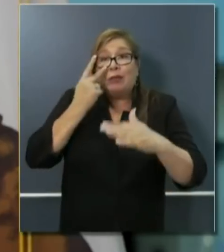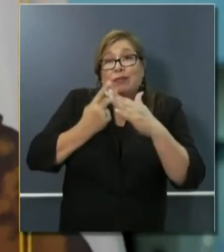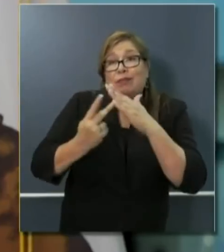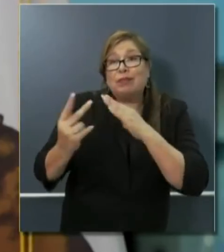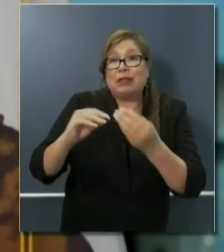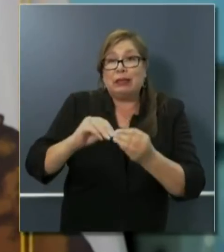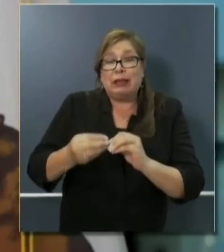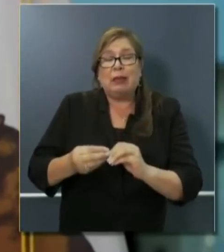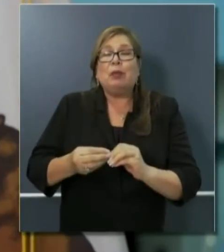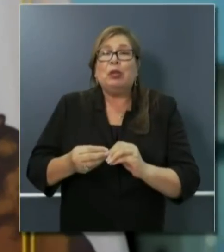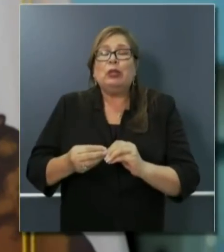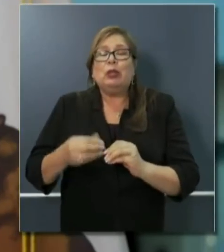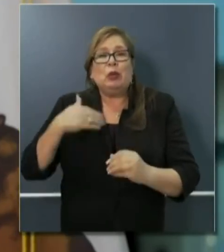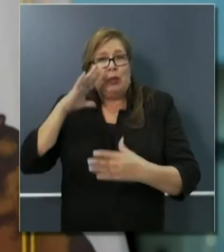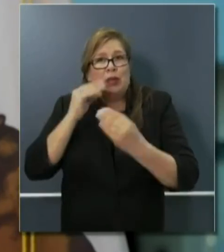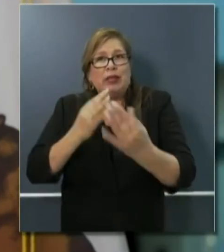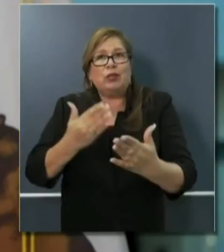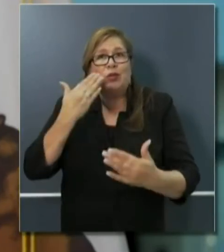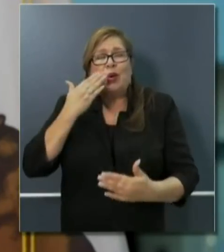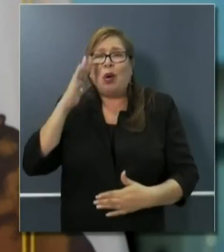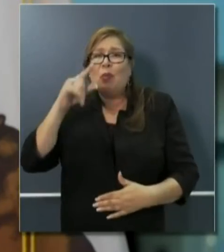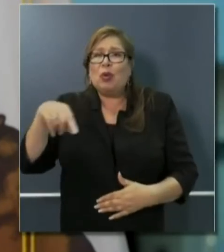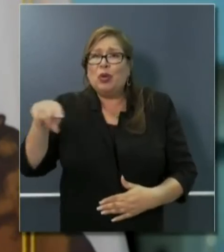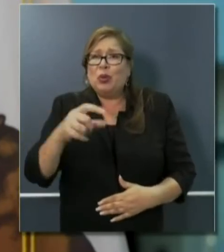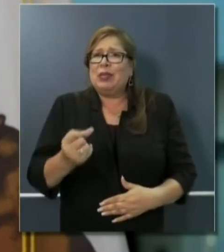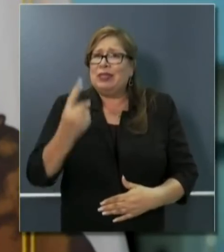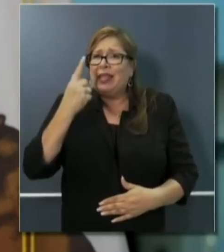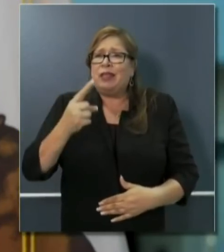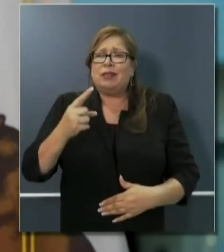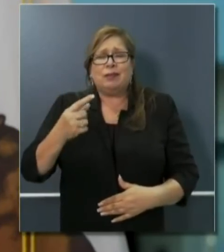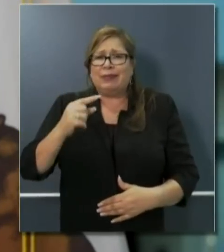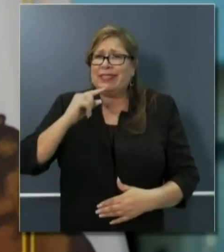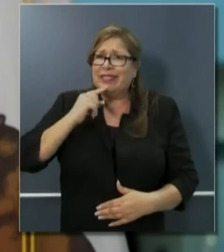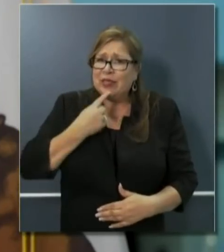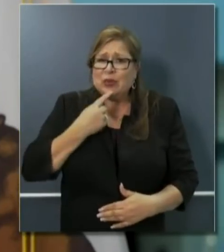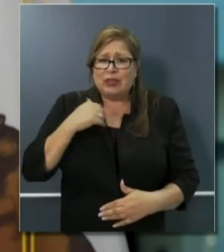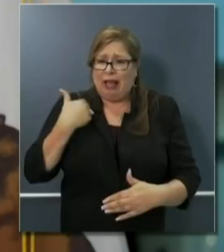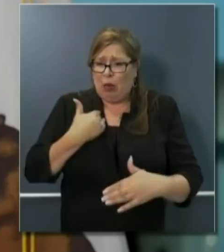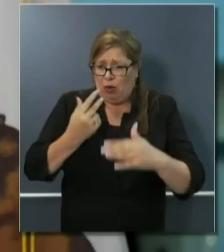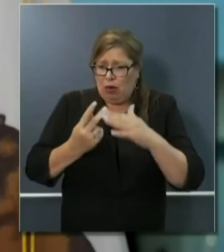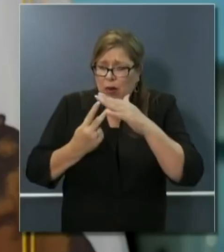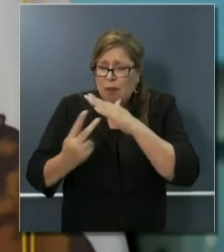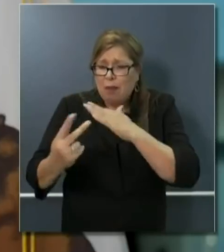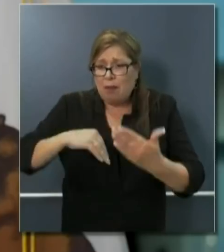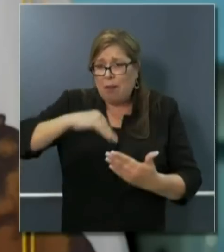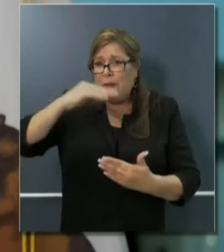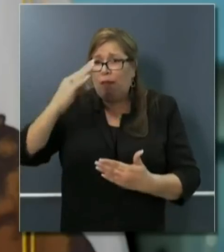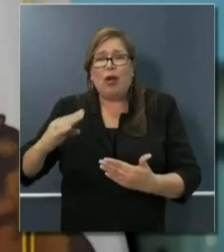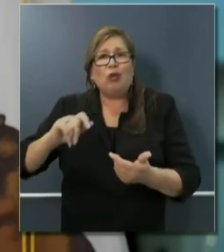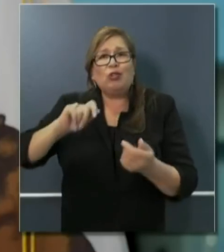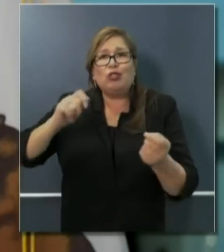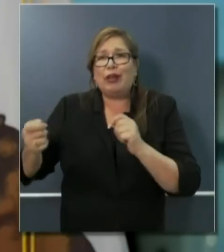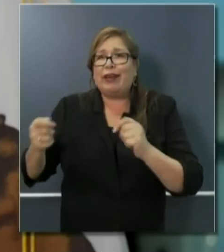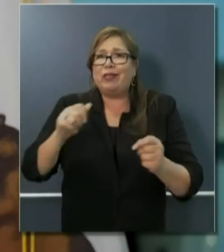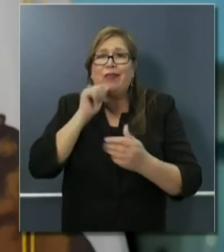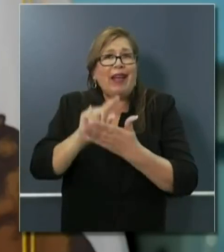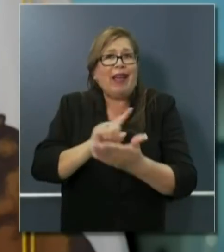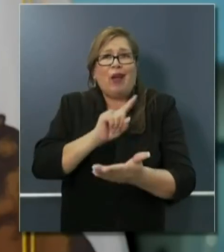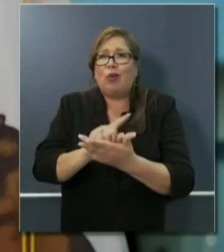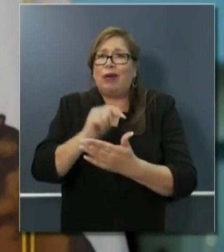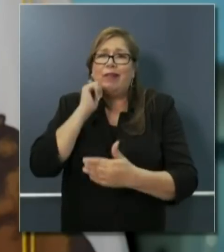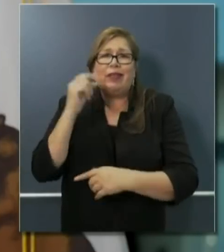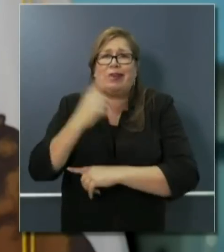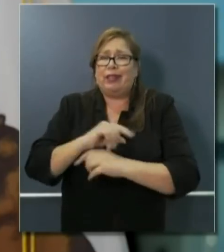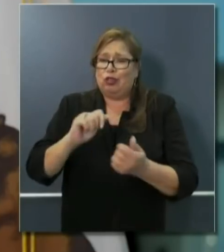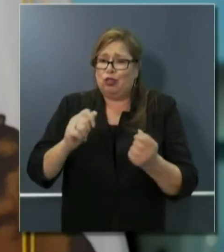the dynamic nature of all the modeling, all the data. It changes by the hour, by the day, including the number of deaths in the state of California.